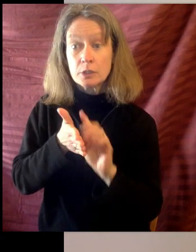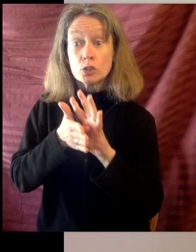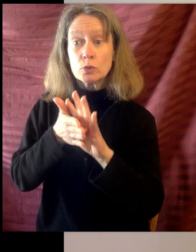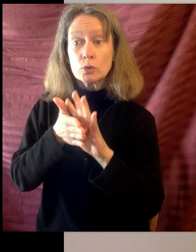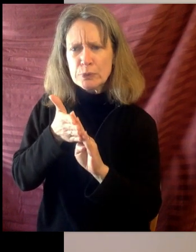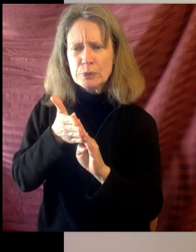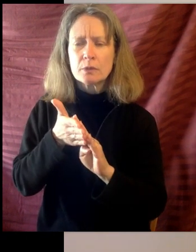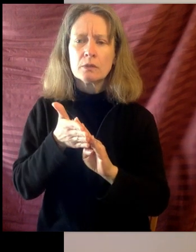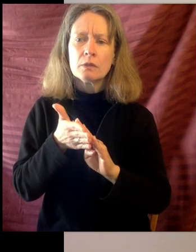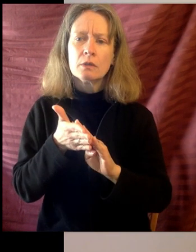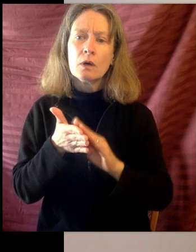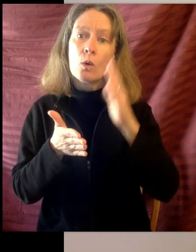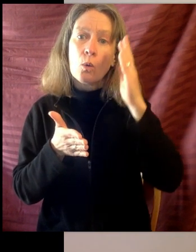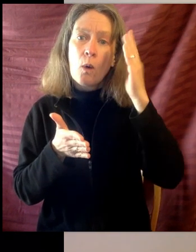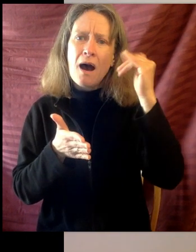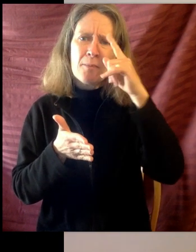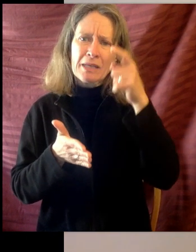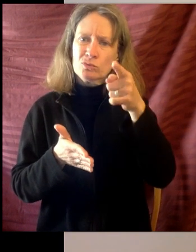born.